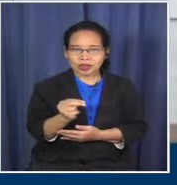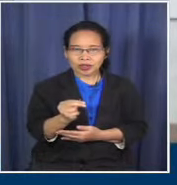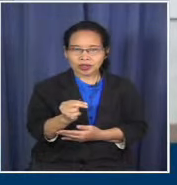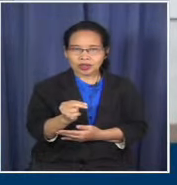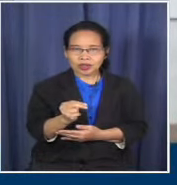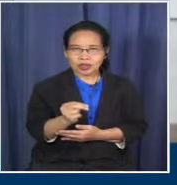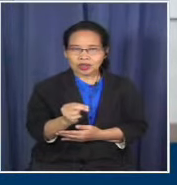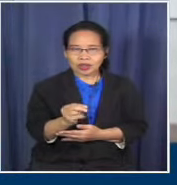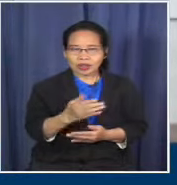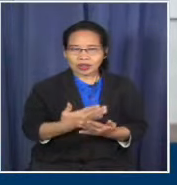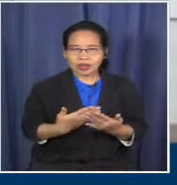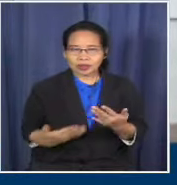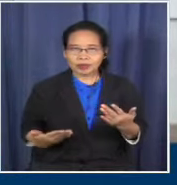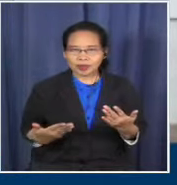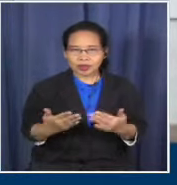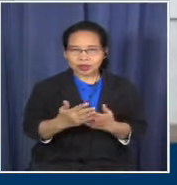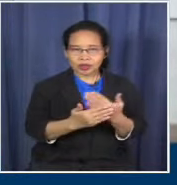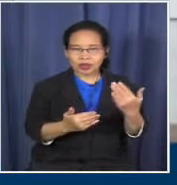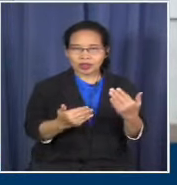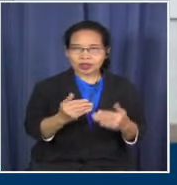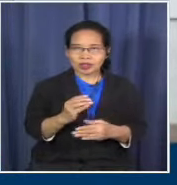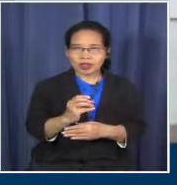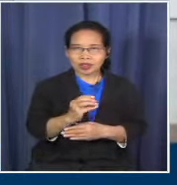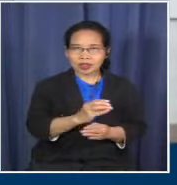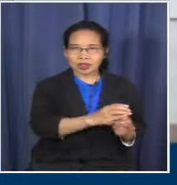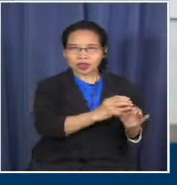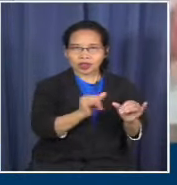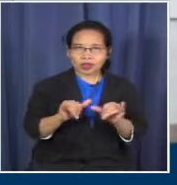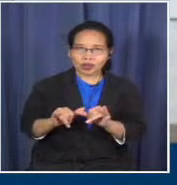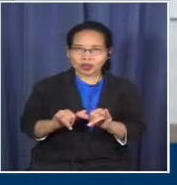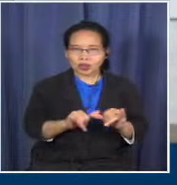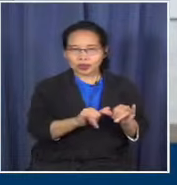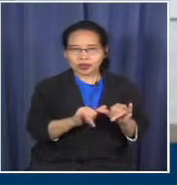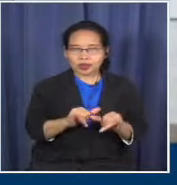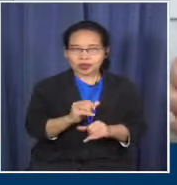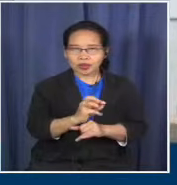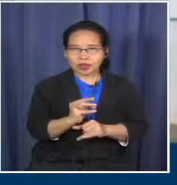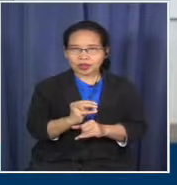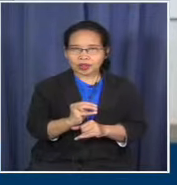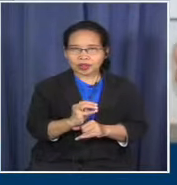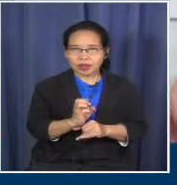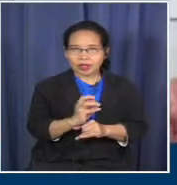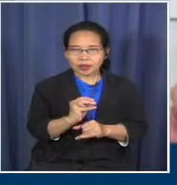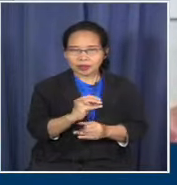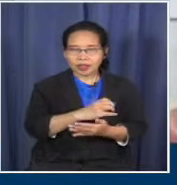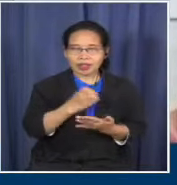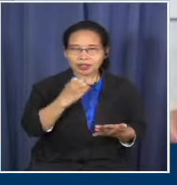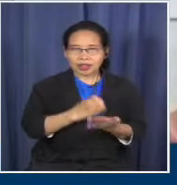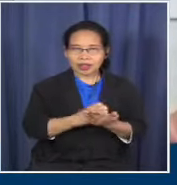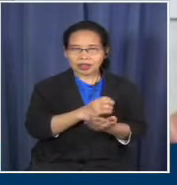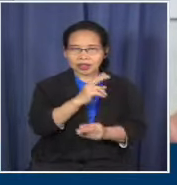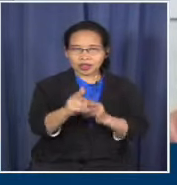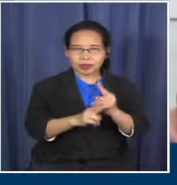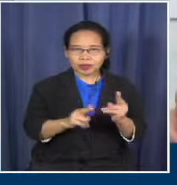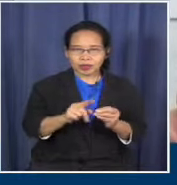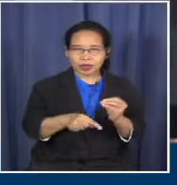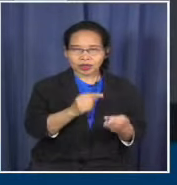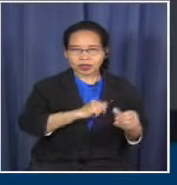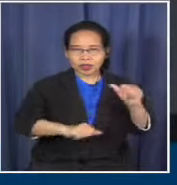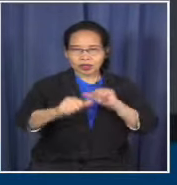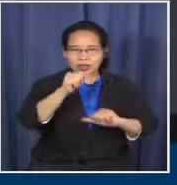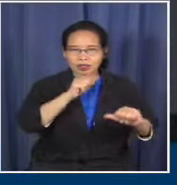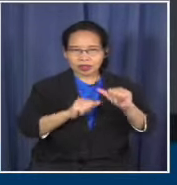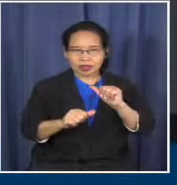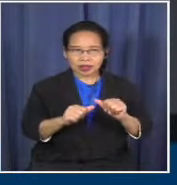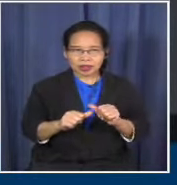Element, if we can call the it most element. Common element, if we can call it element, in the entire universe,